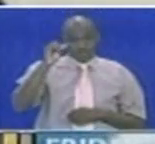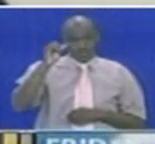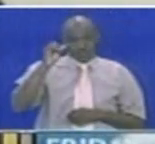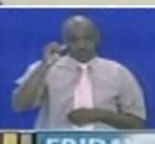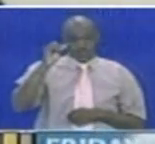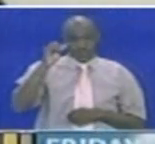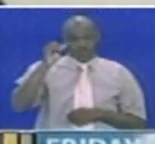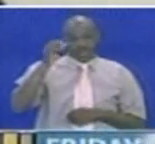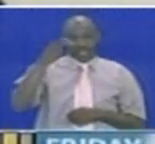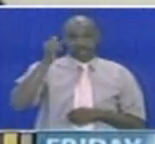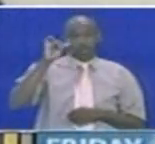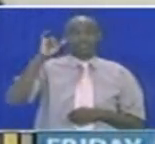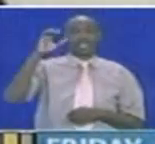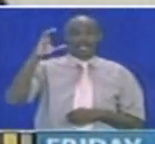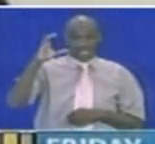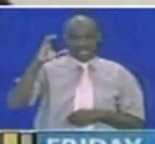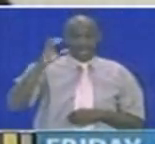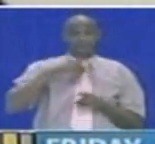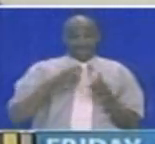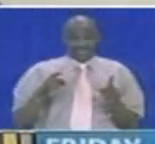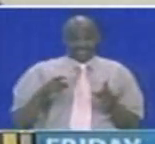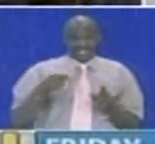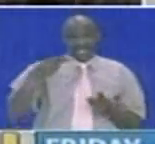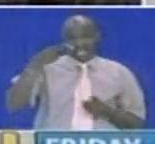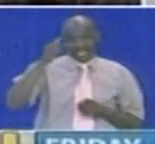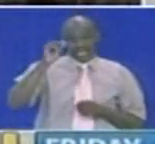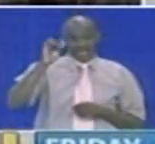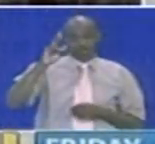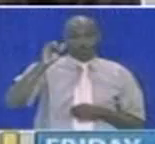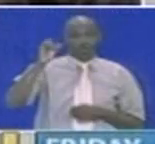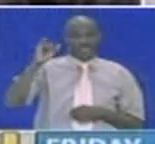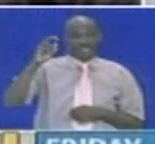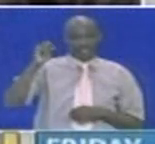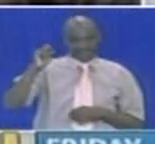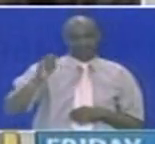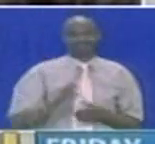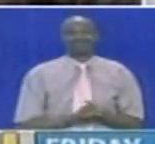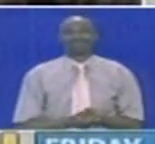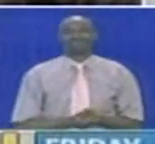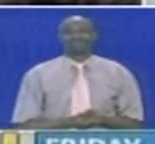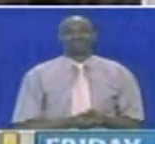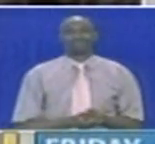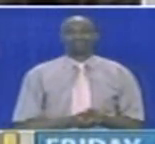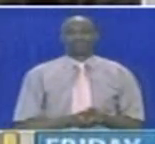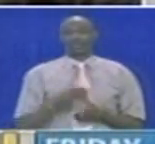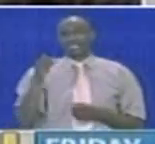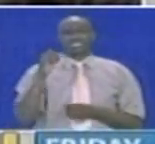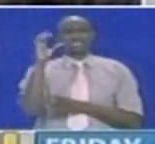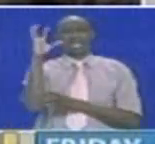hero, heroic, but heroin. Heroin, got it. Do we say satellite